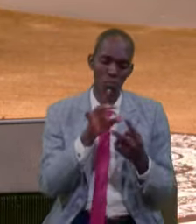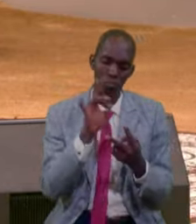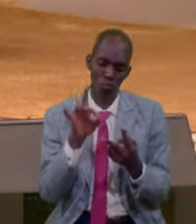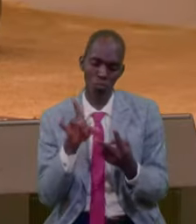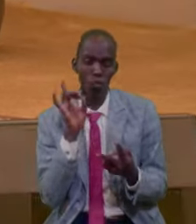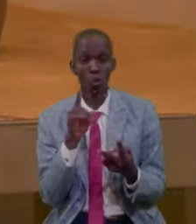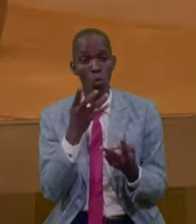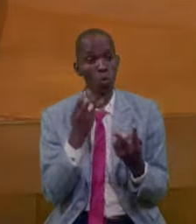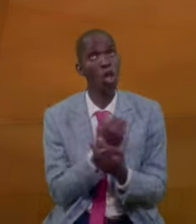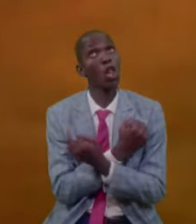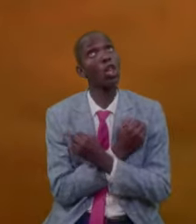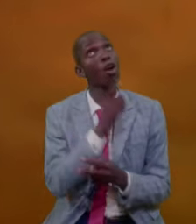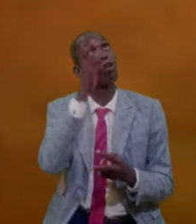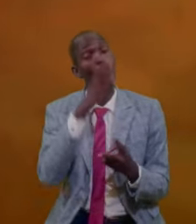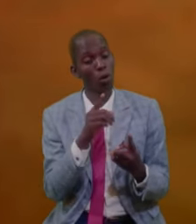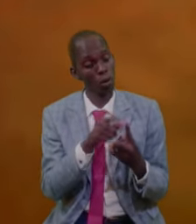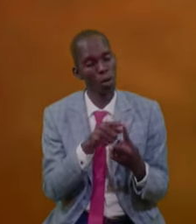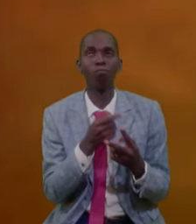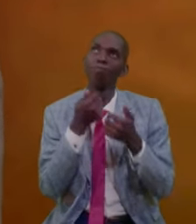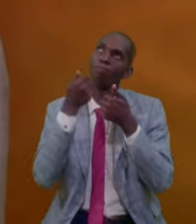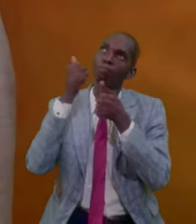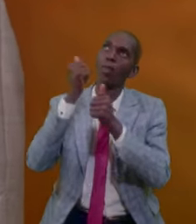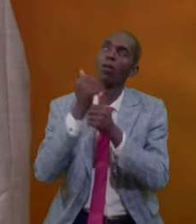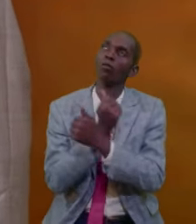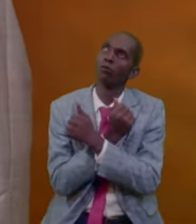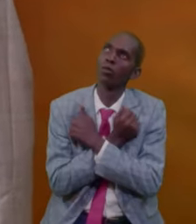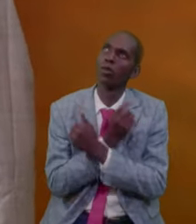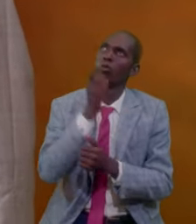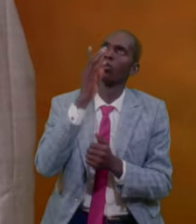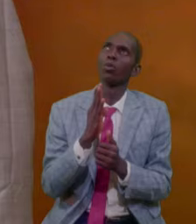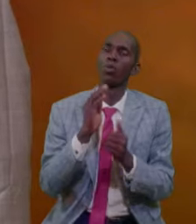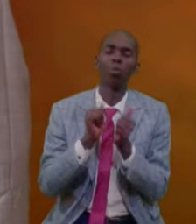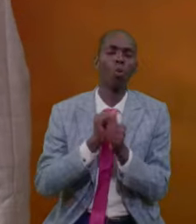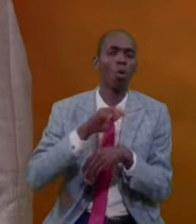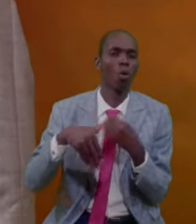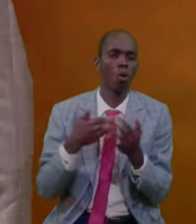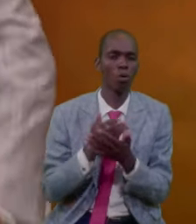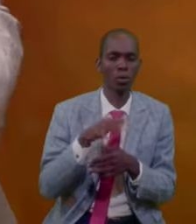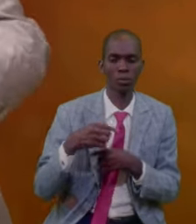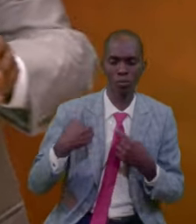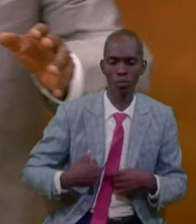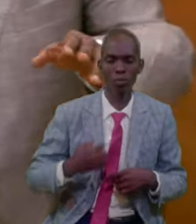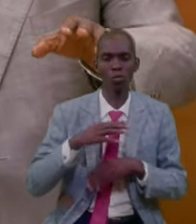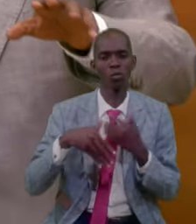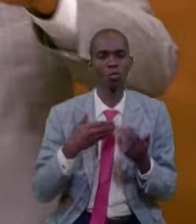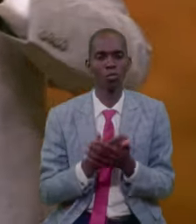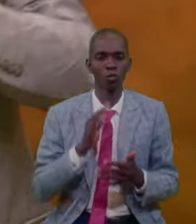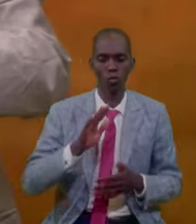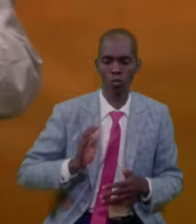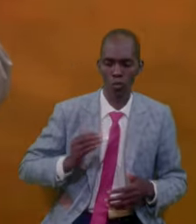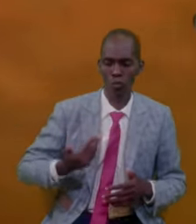God, love him with all your heart, all your soul, all your mind, all